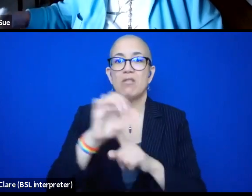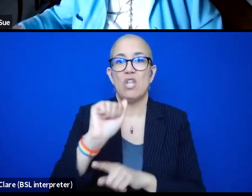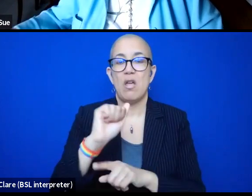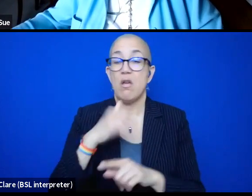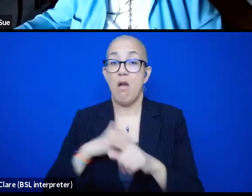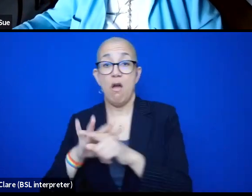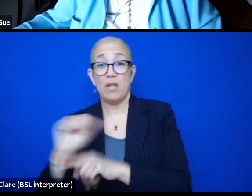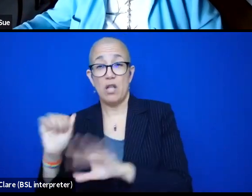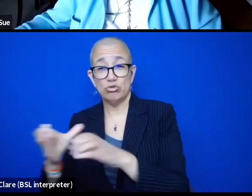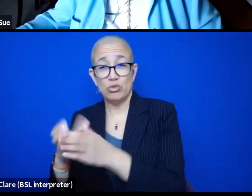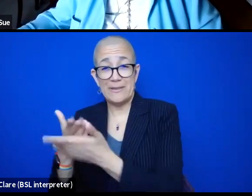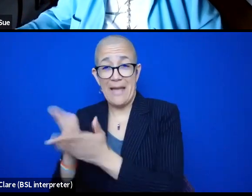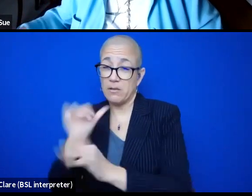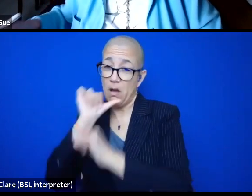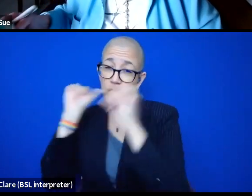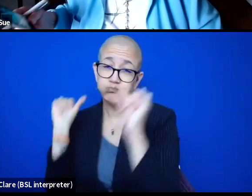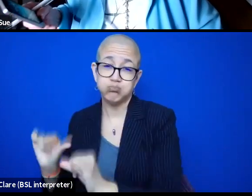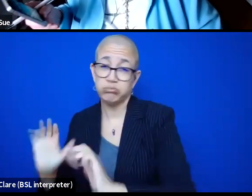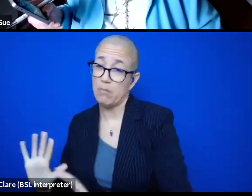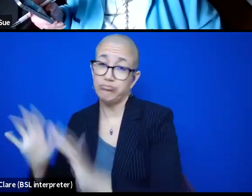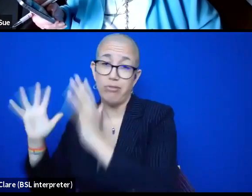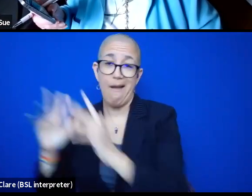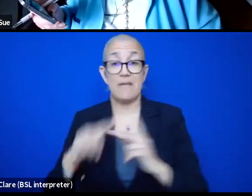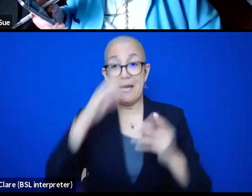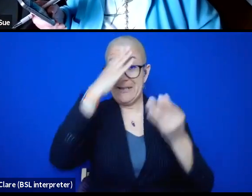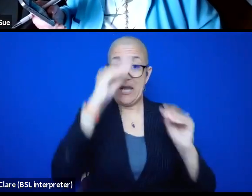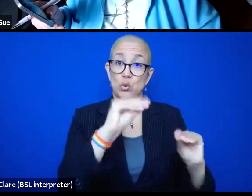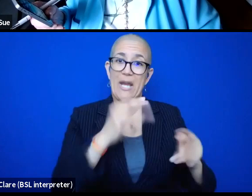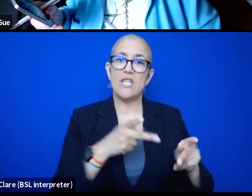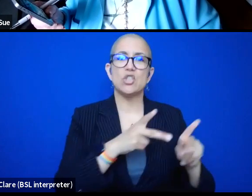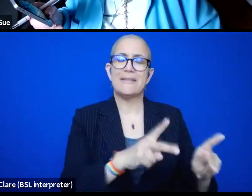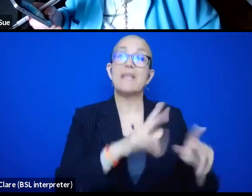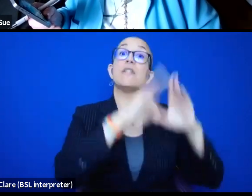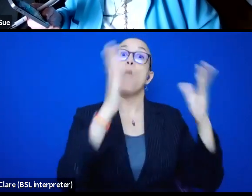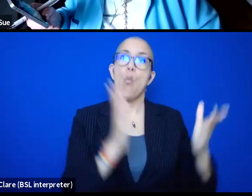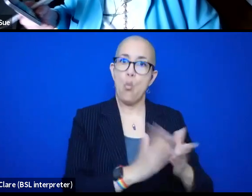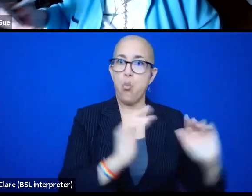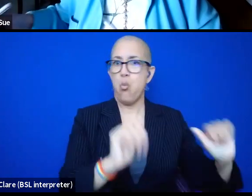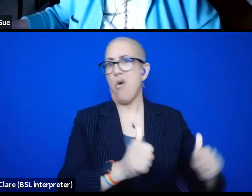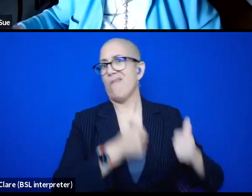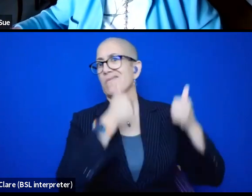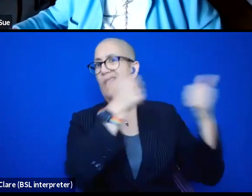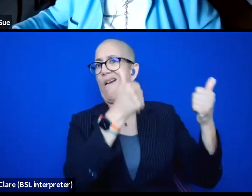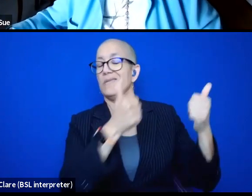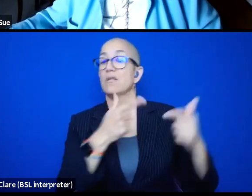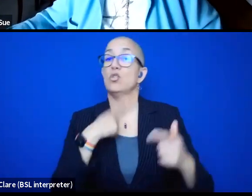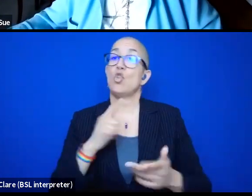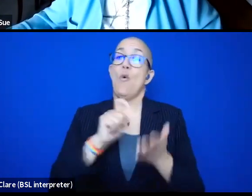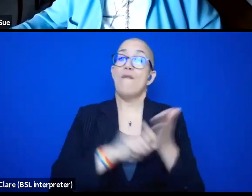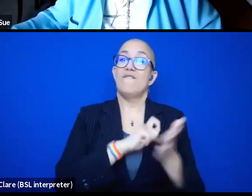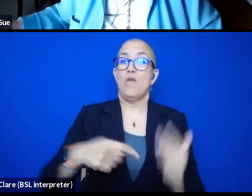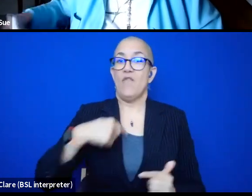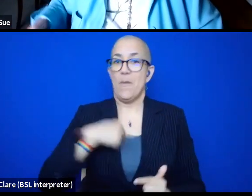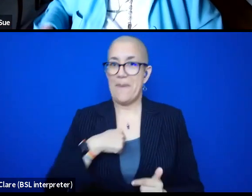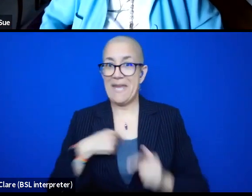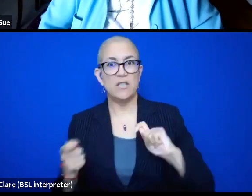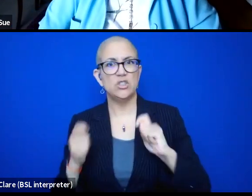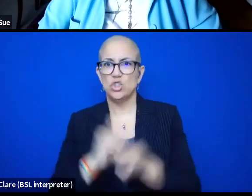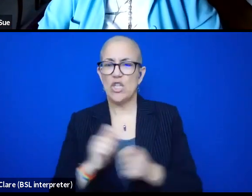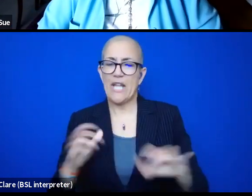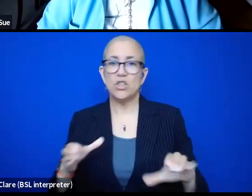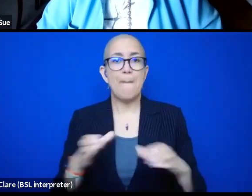prized and our education system is truly world class. So vote for me and let's change our party so that